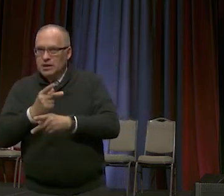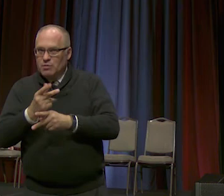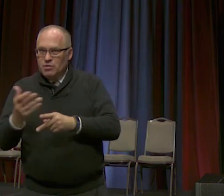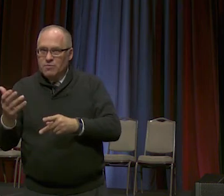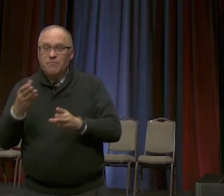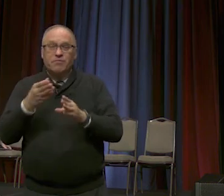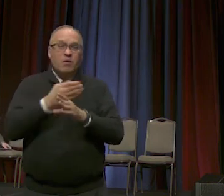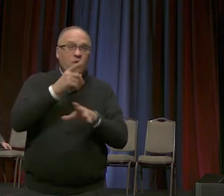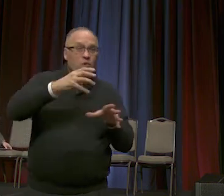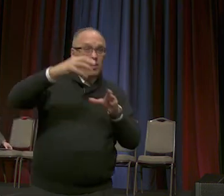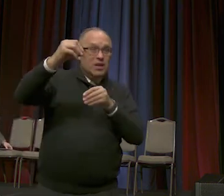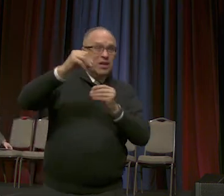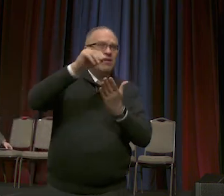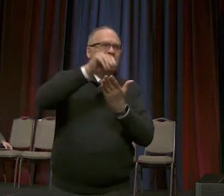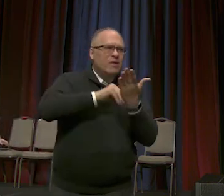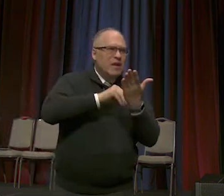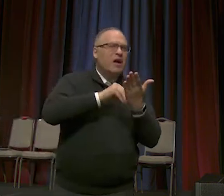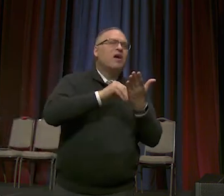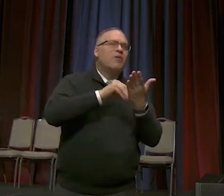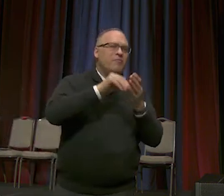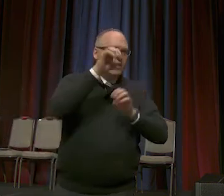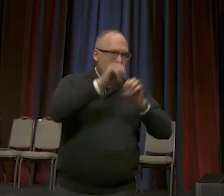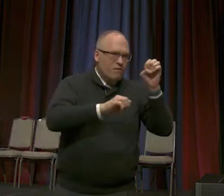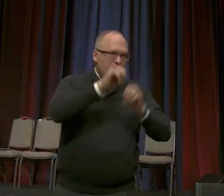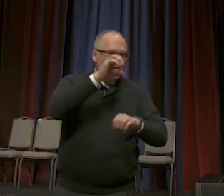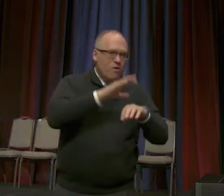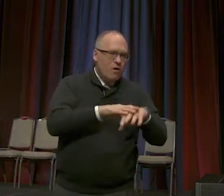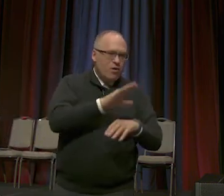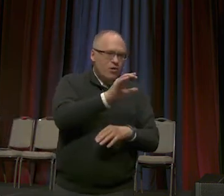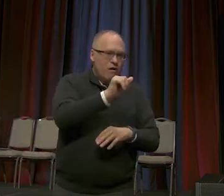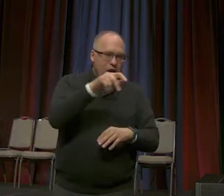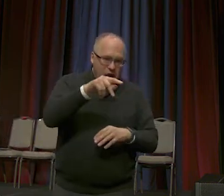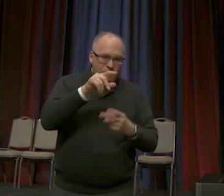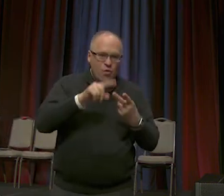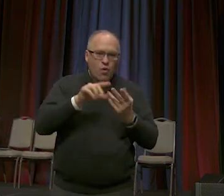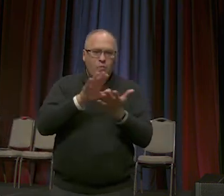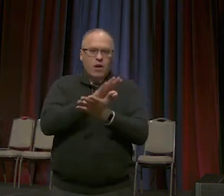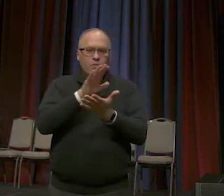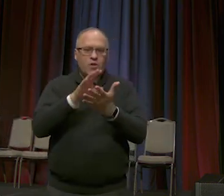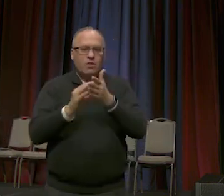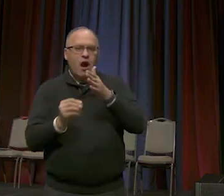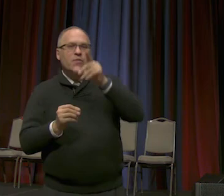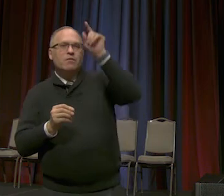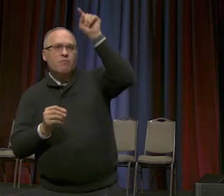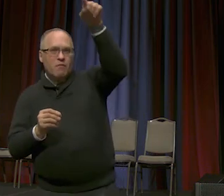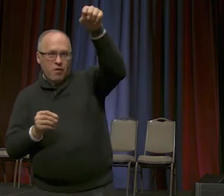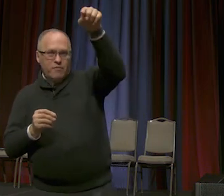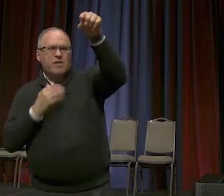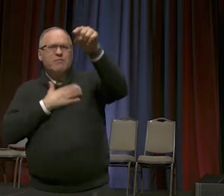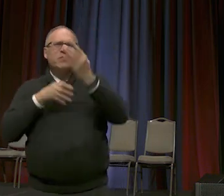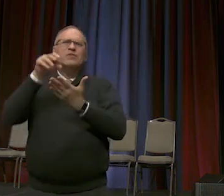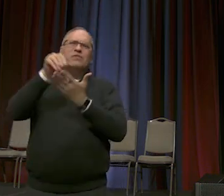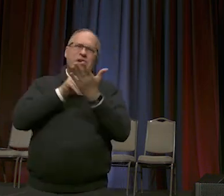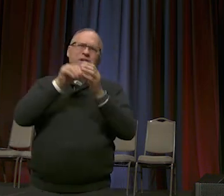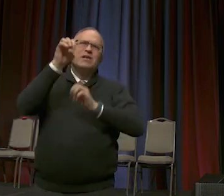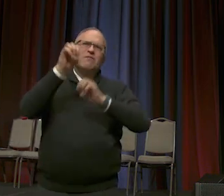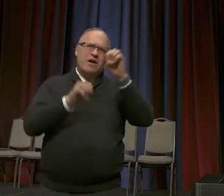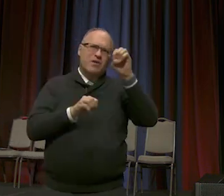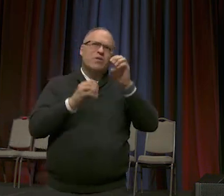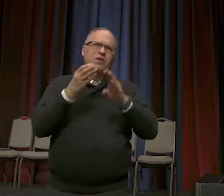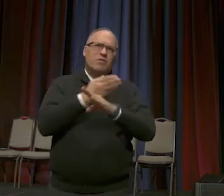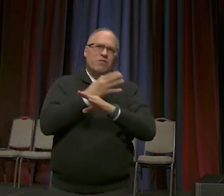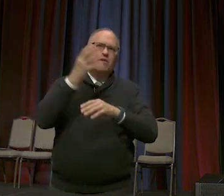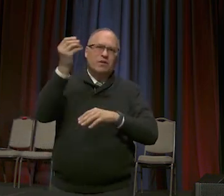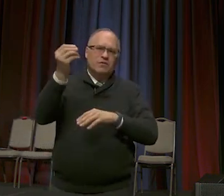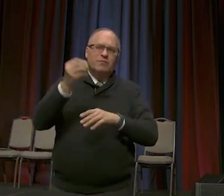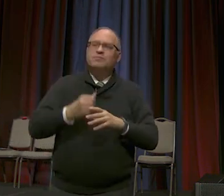you leave, please fill out an evaluation on your Sched app, or you can find paper copies at the back there in the box. But please do fill out an evaluation before you leave.